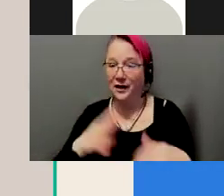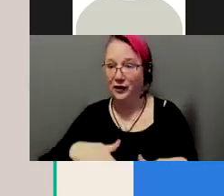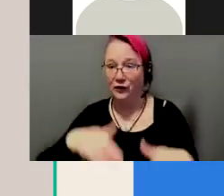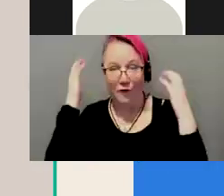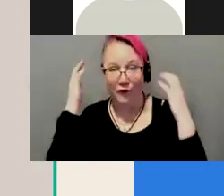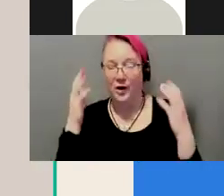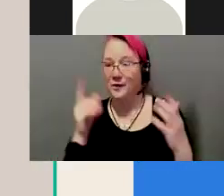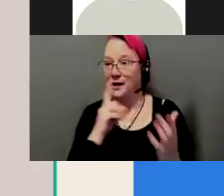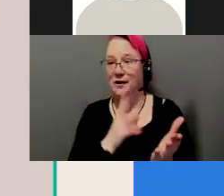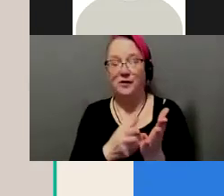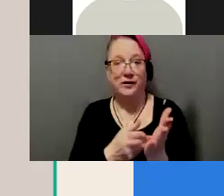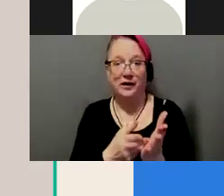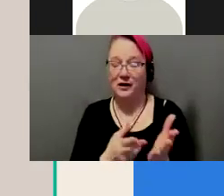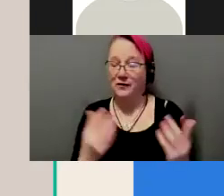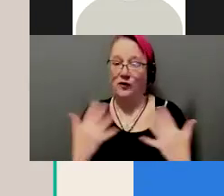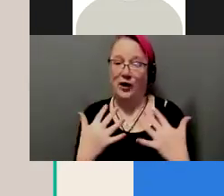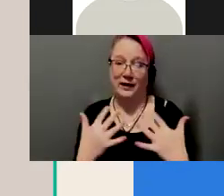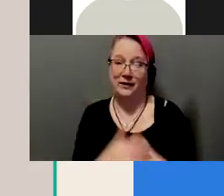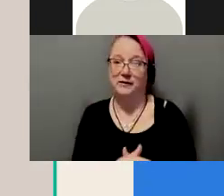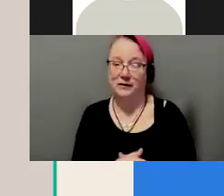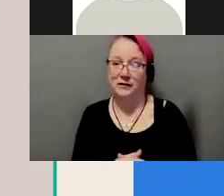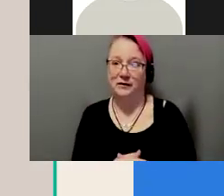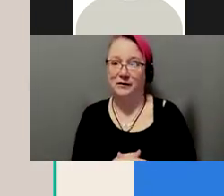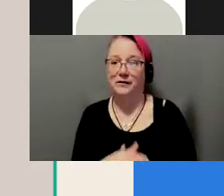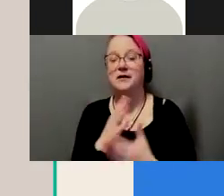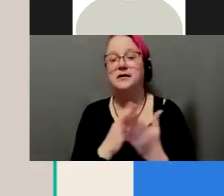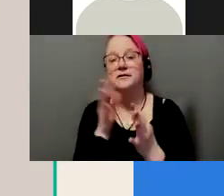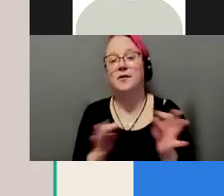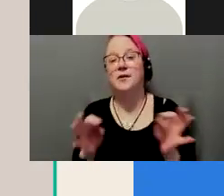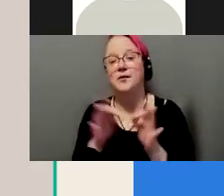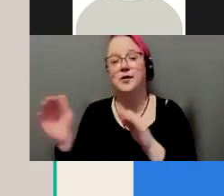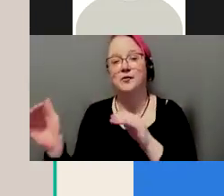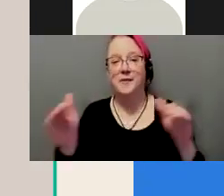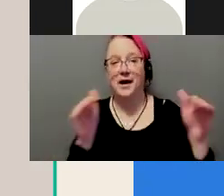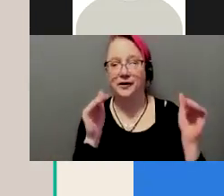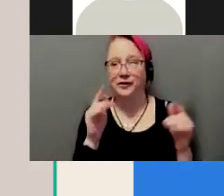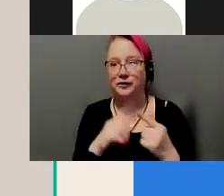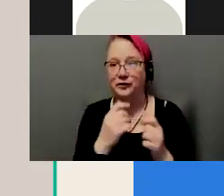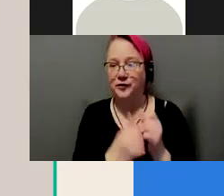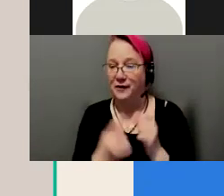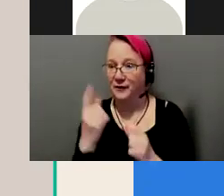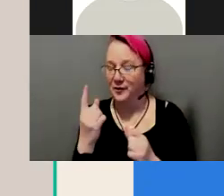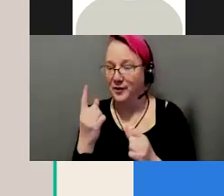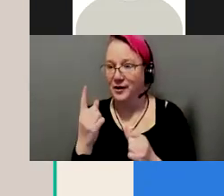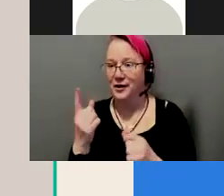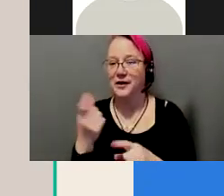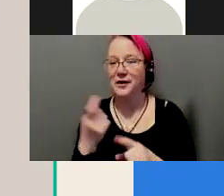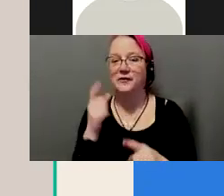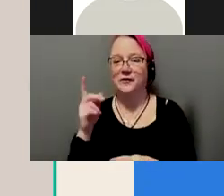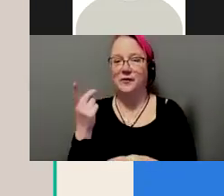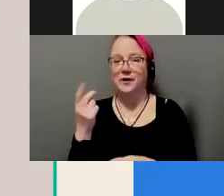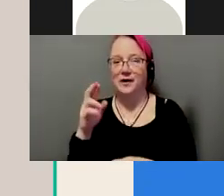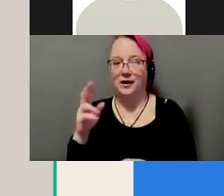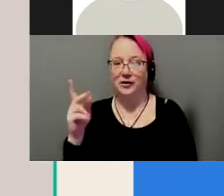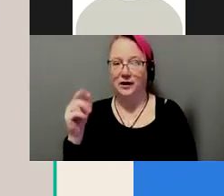and frankly a bit frightening. So this is just some important reminders to everyone. This comes to us from Dr. Kat